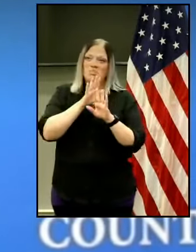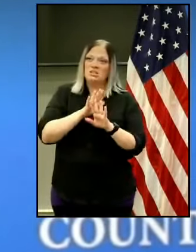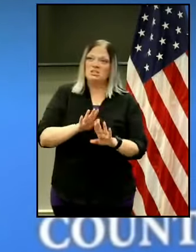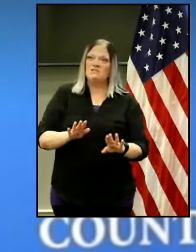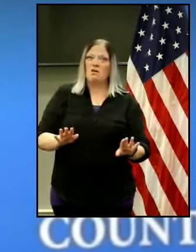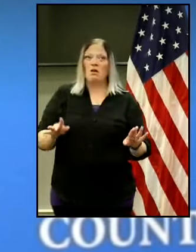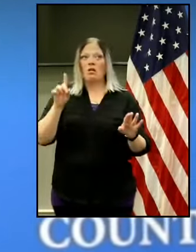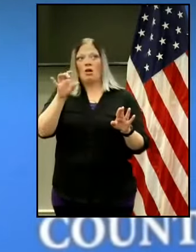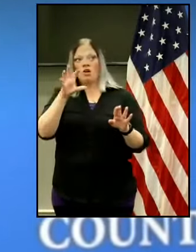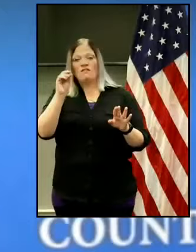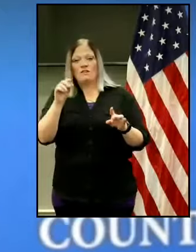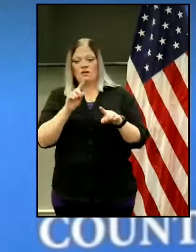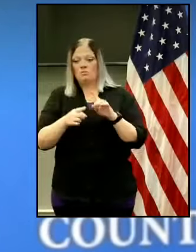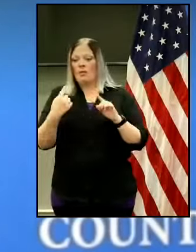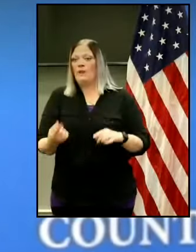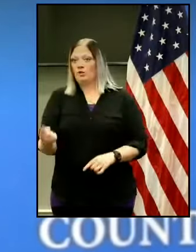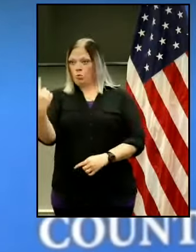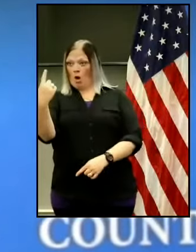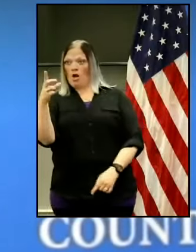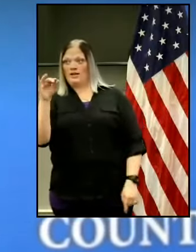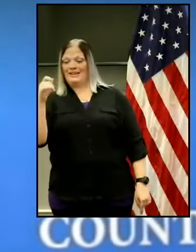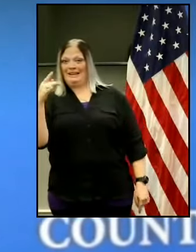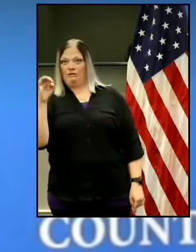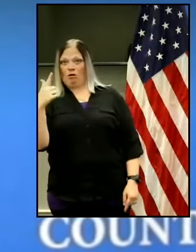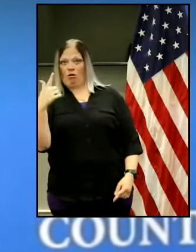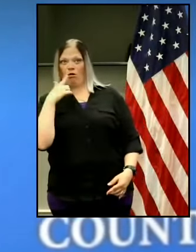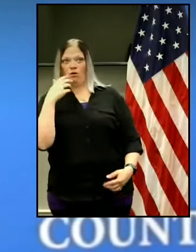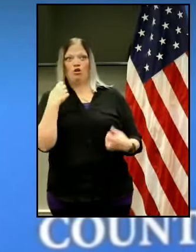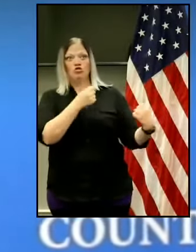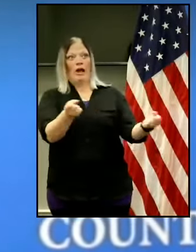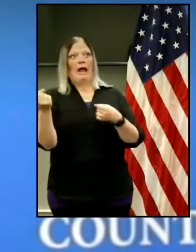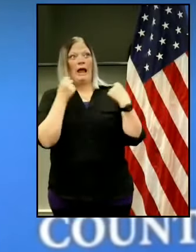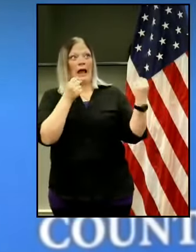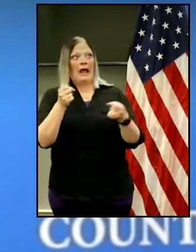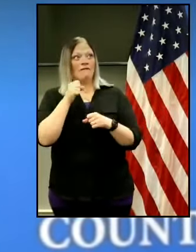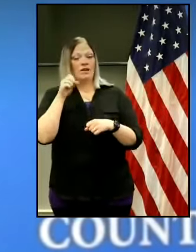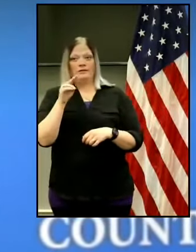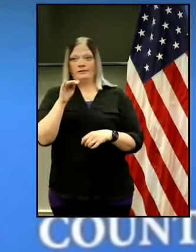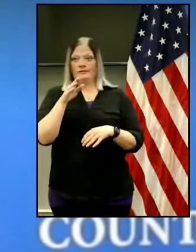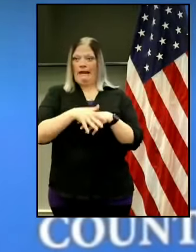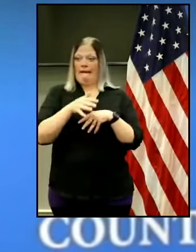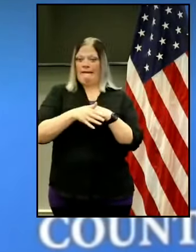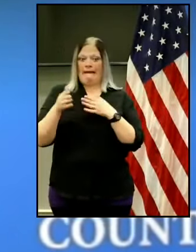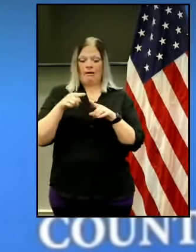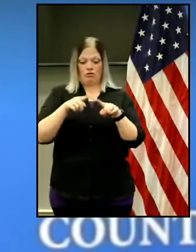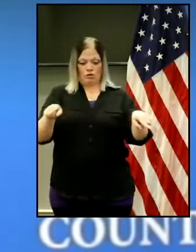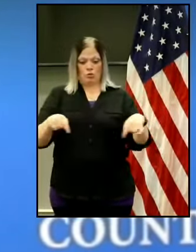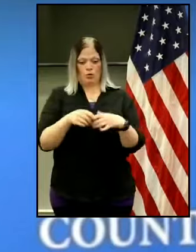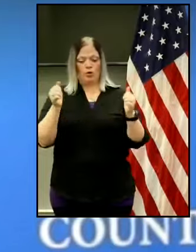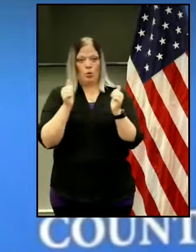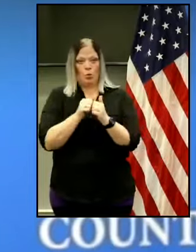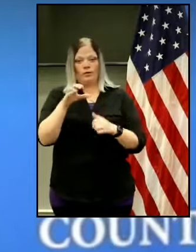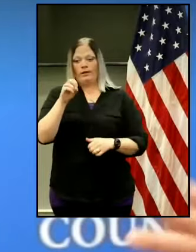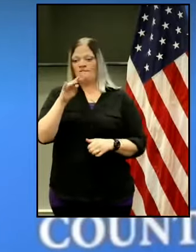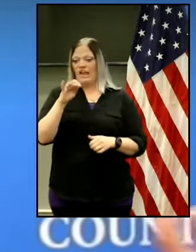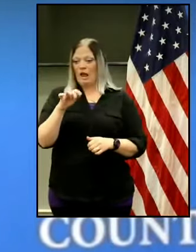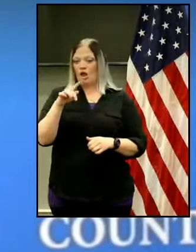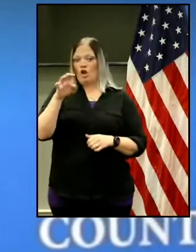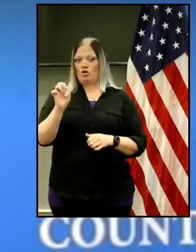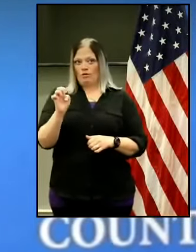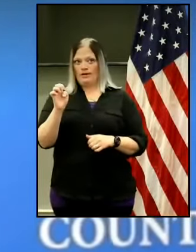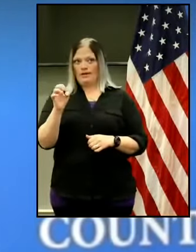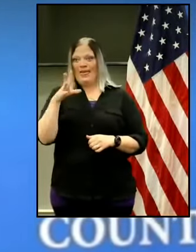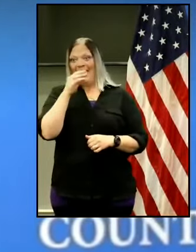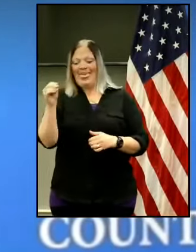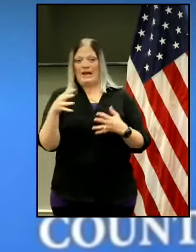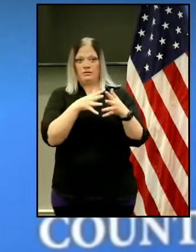people out, but there's one ding-dong driving around Niagara Square with the Confederate battle flag and the American